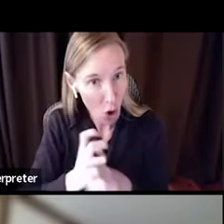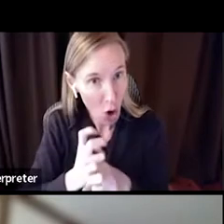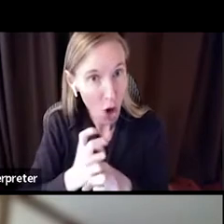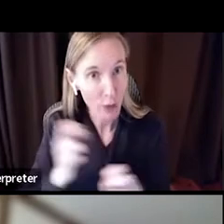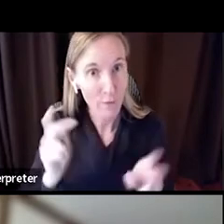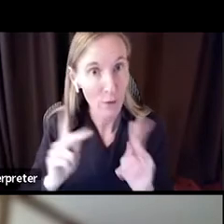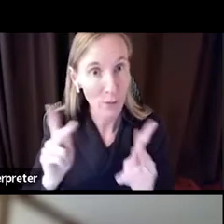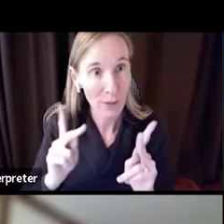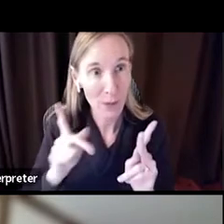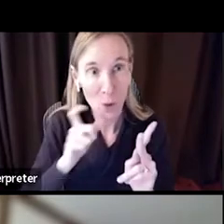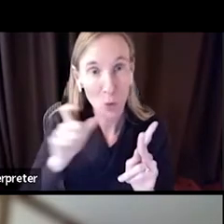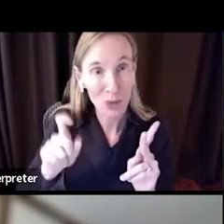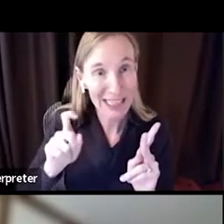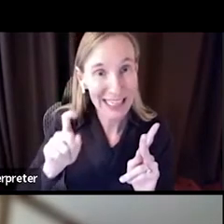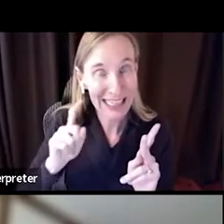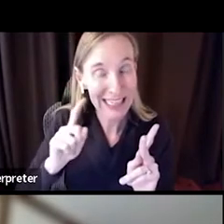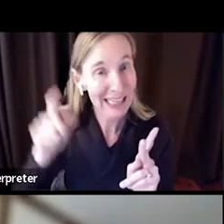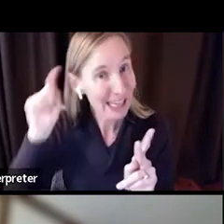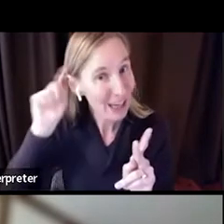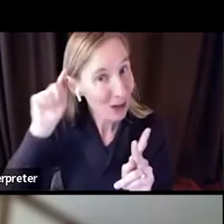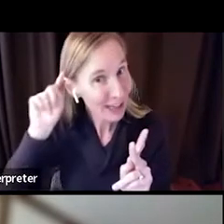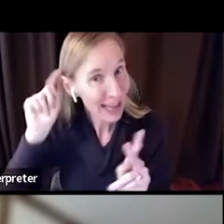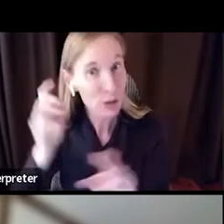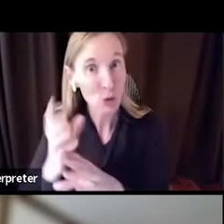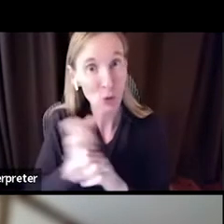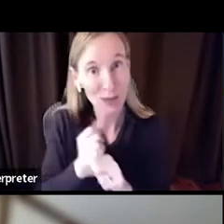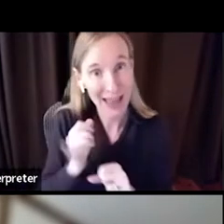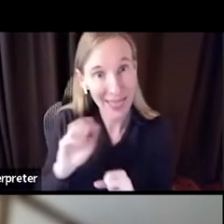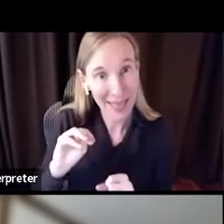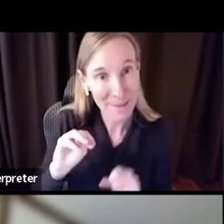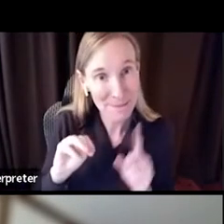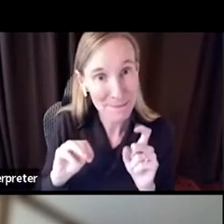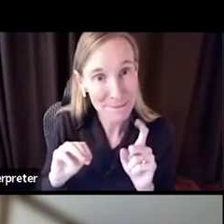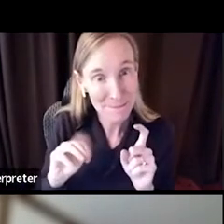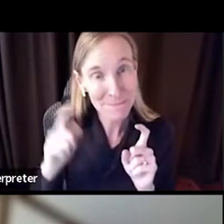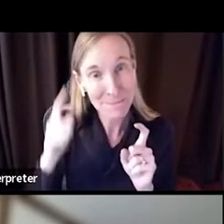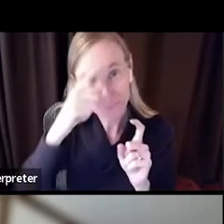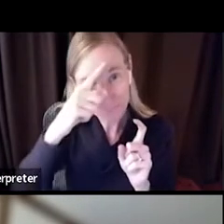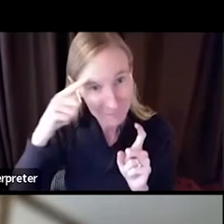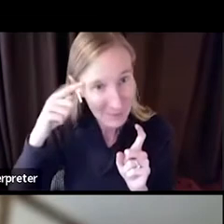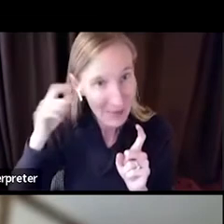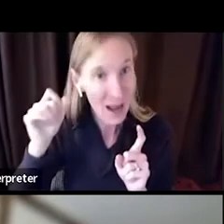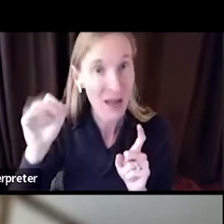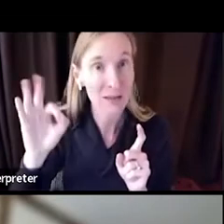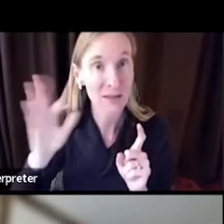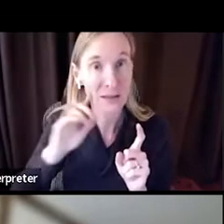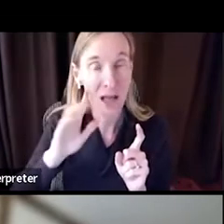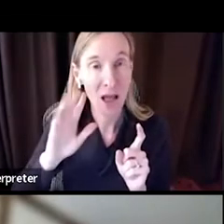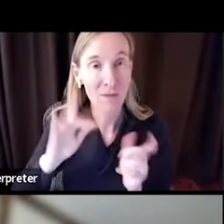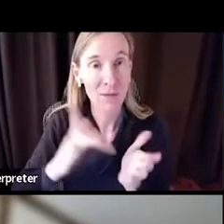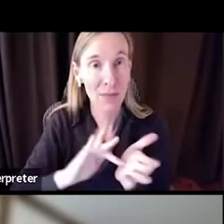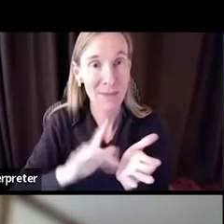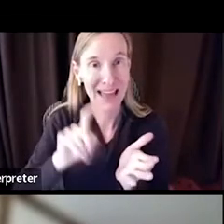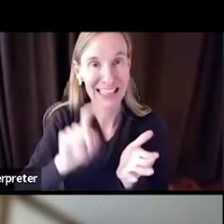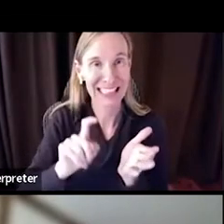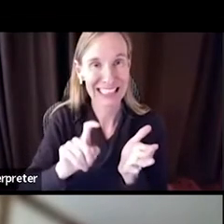need hearing aids to actually receive them because of the medical necessity